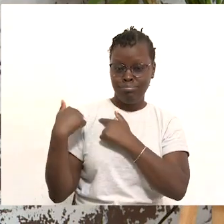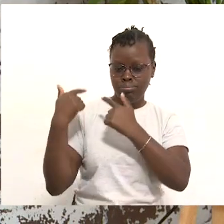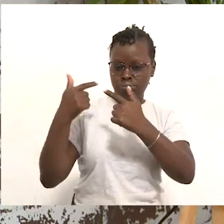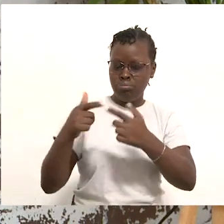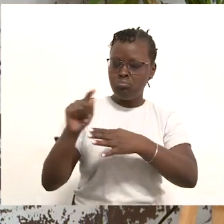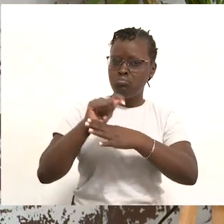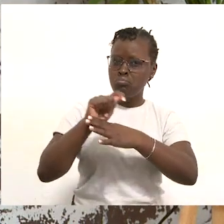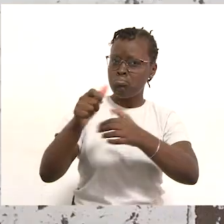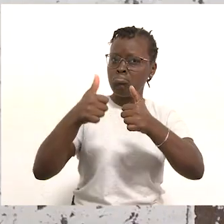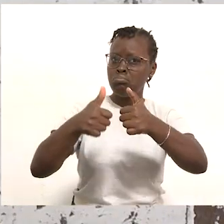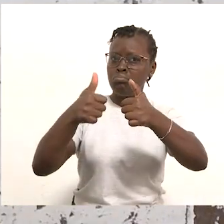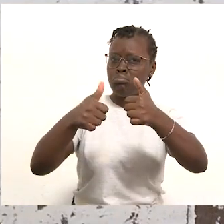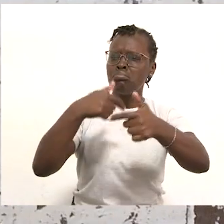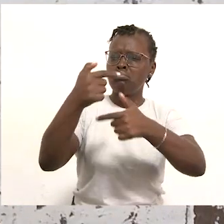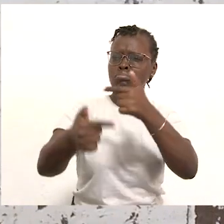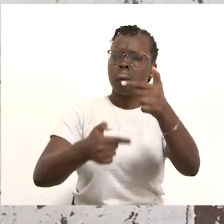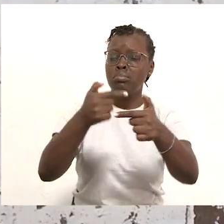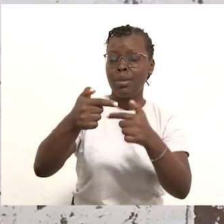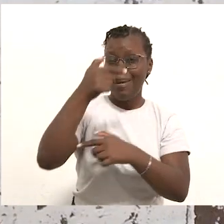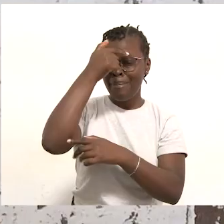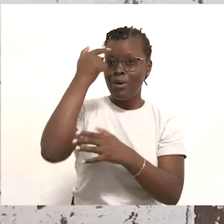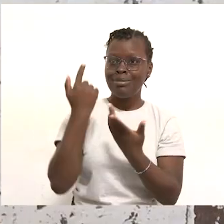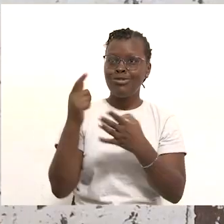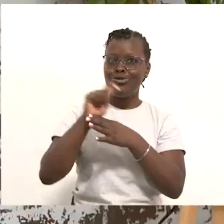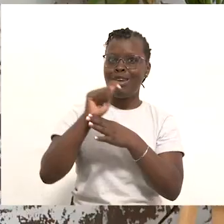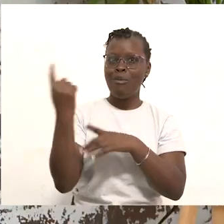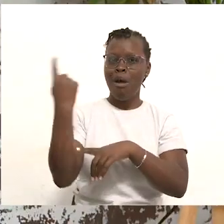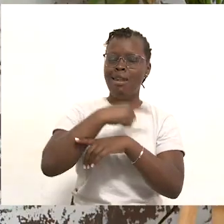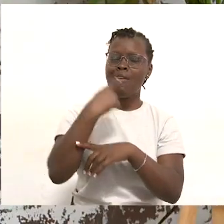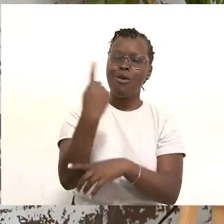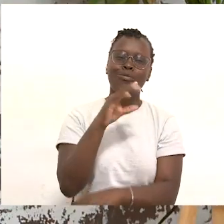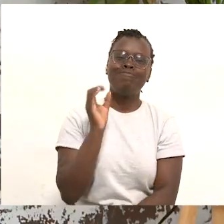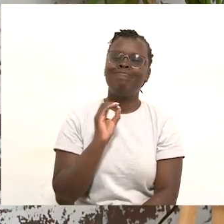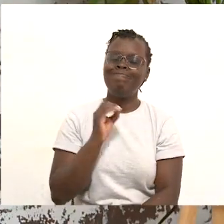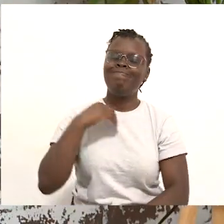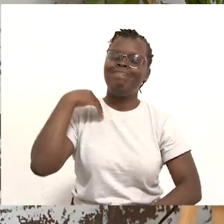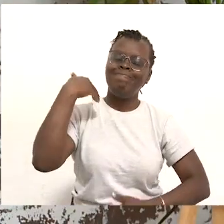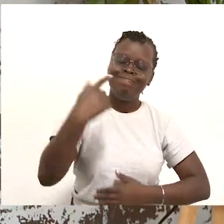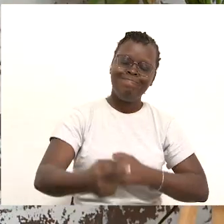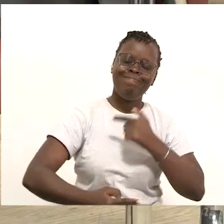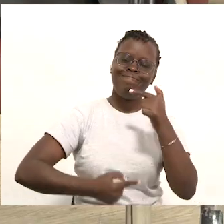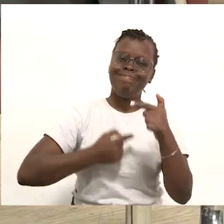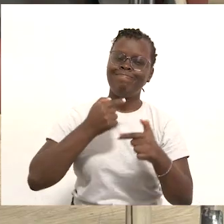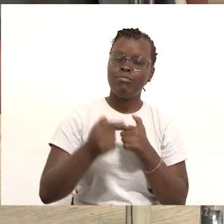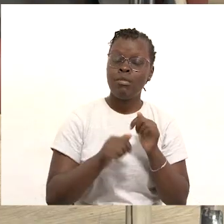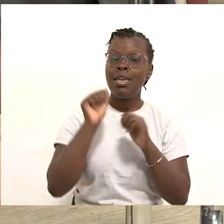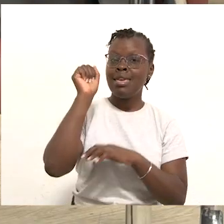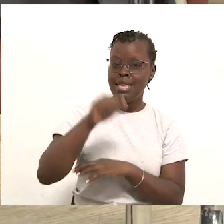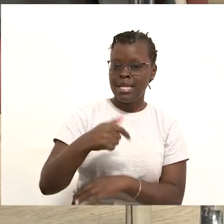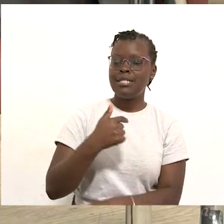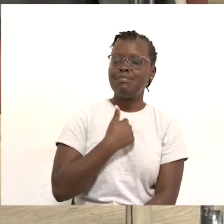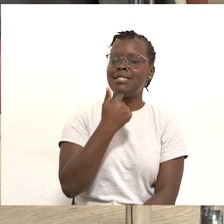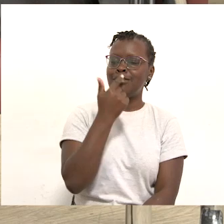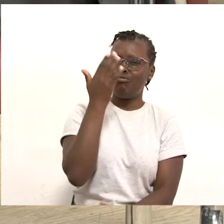see it's ongoing because retooling is not just a one-off, but it's an ongoing exercise. Yes, that one I can